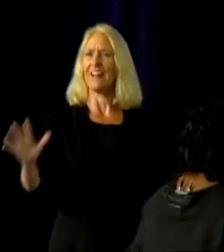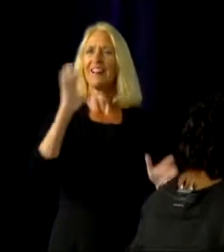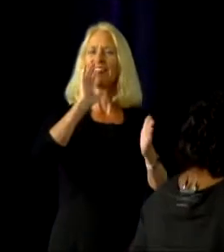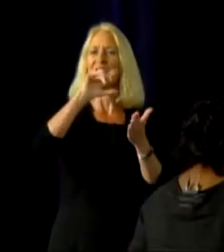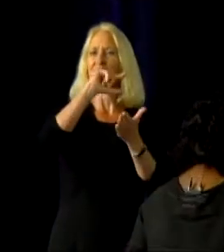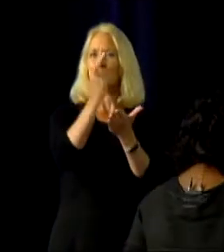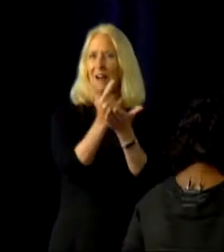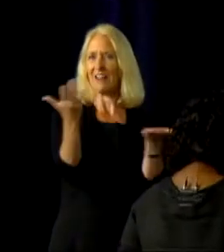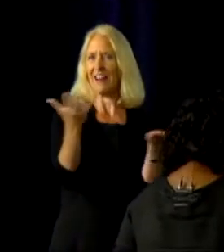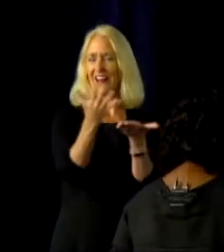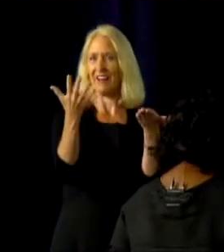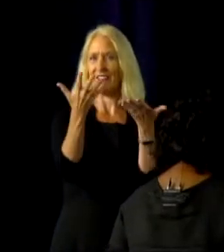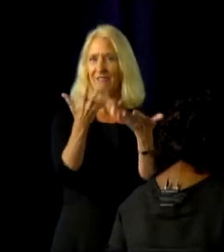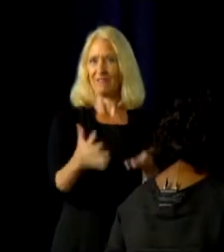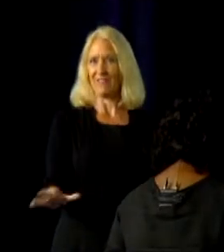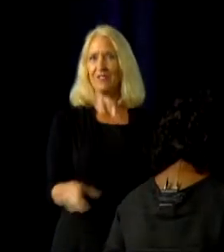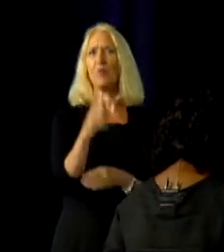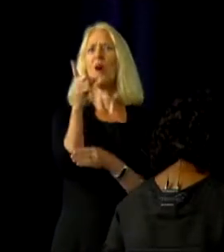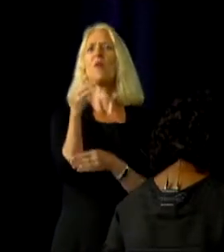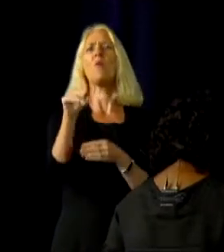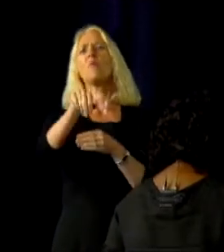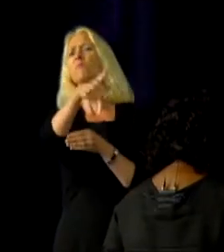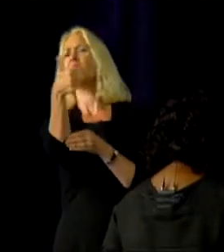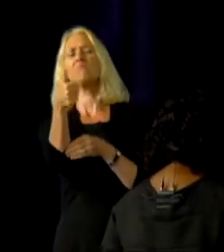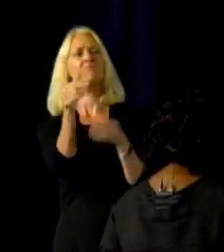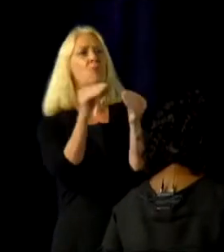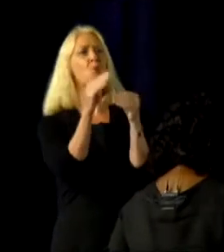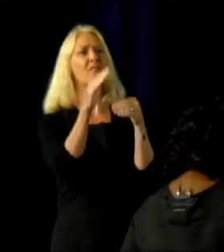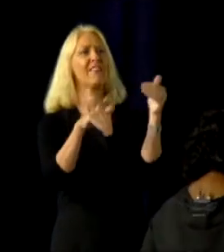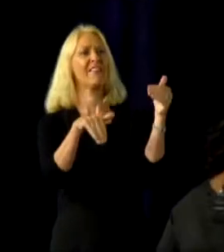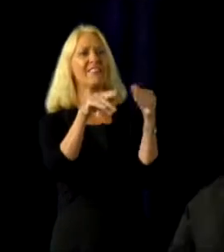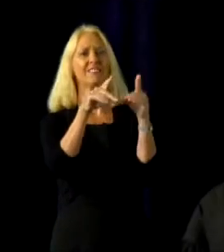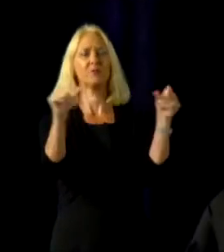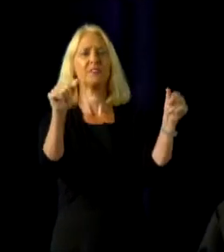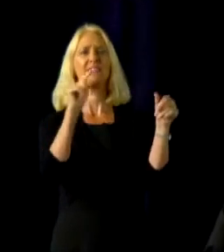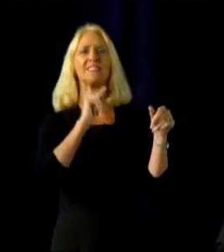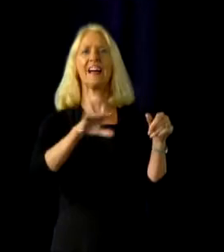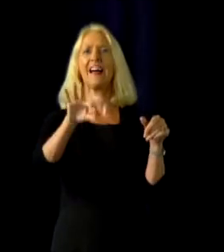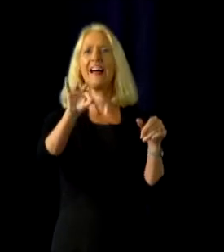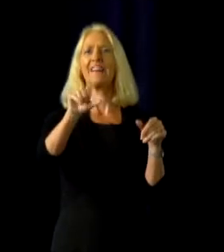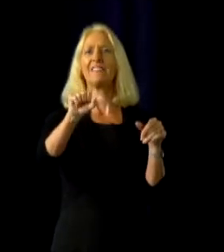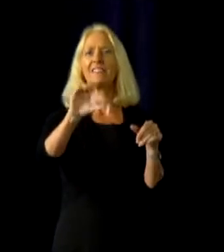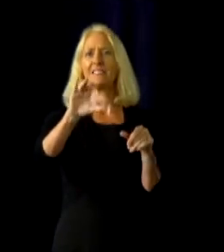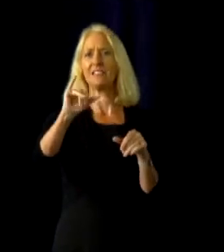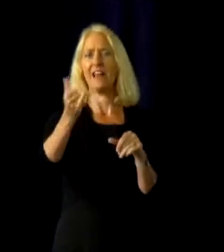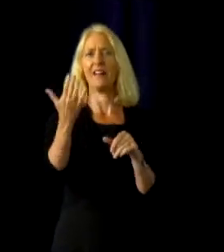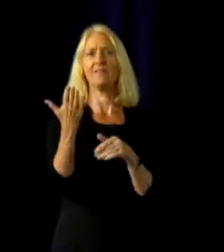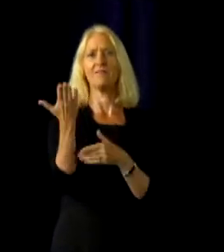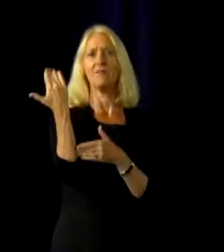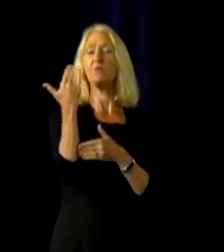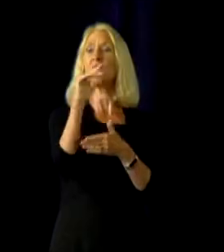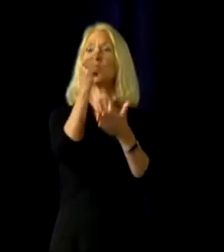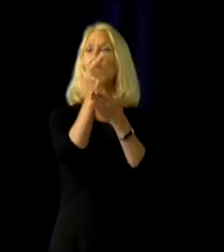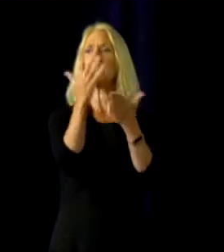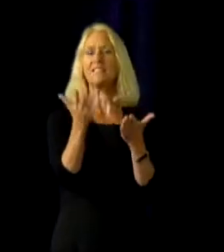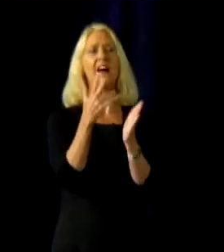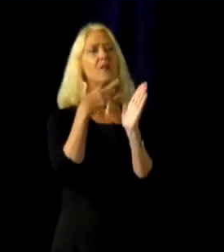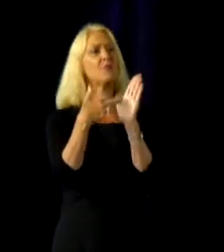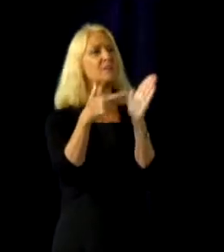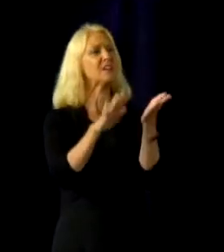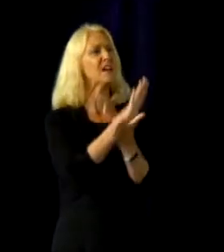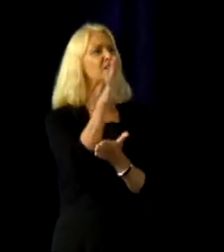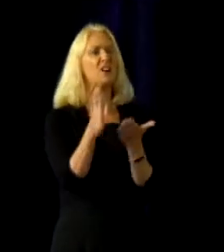at FSCJ through a lot of different programs of study. And the FSCJ alums now represent our college in almost